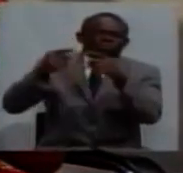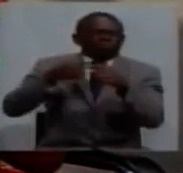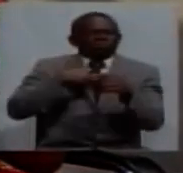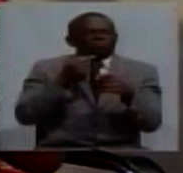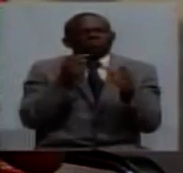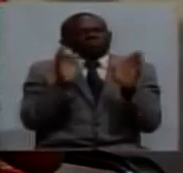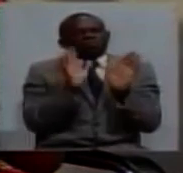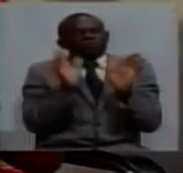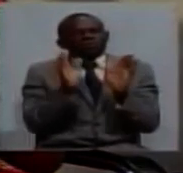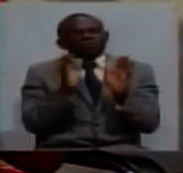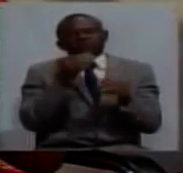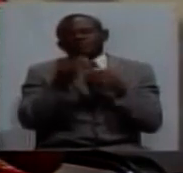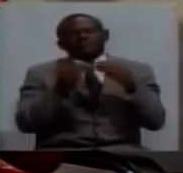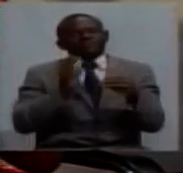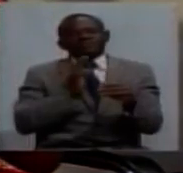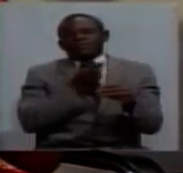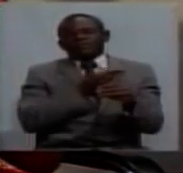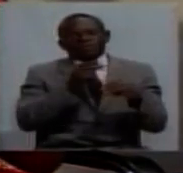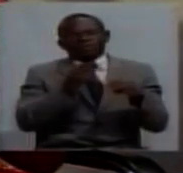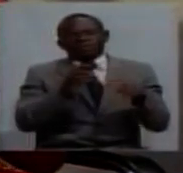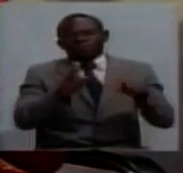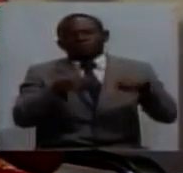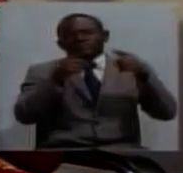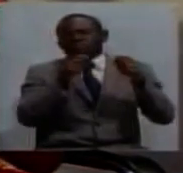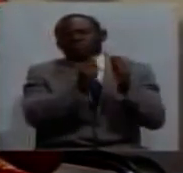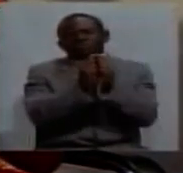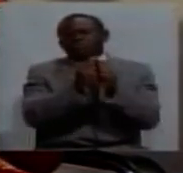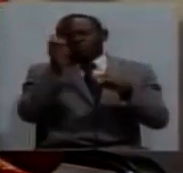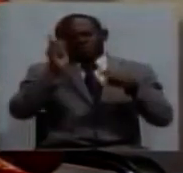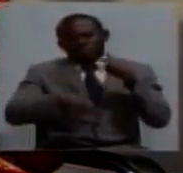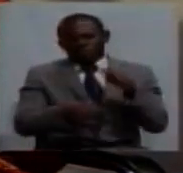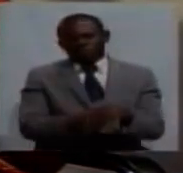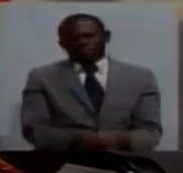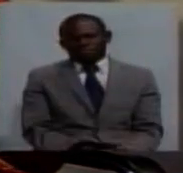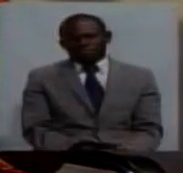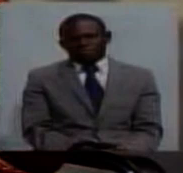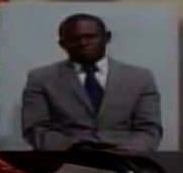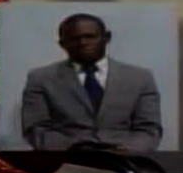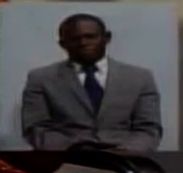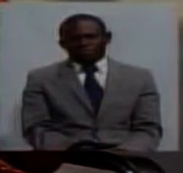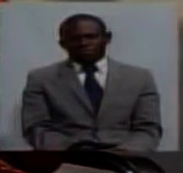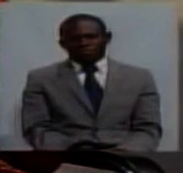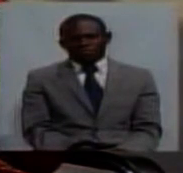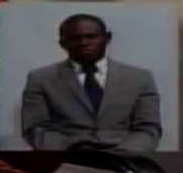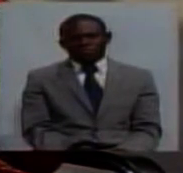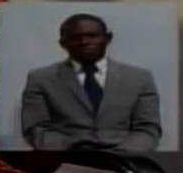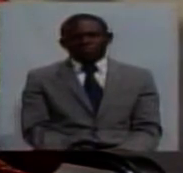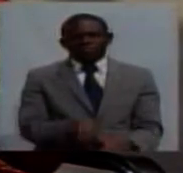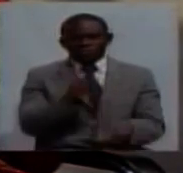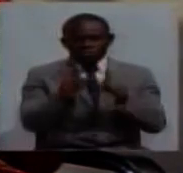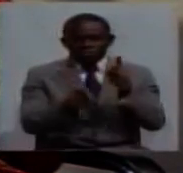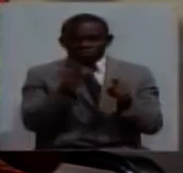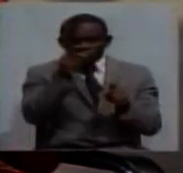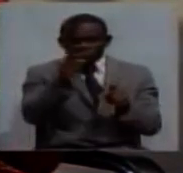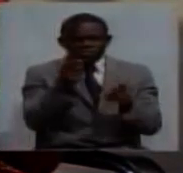And I think for me, the message for everybody, like the ordinary person out there on the street who wants to see change,